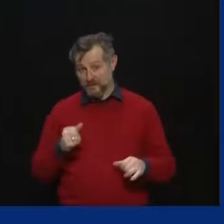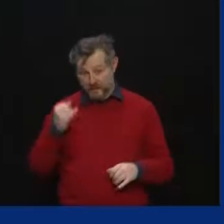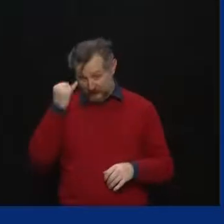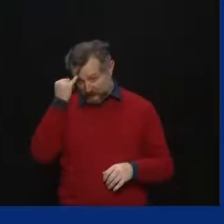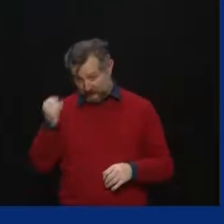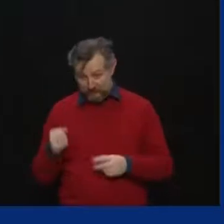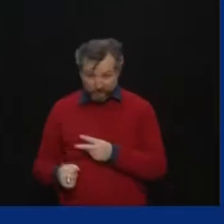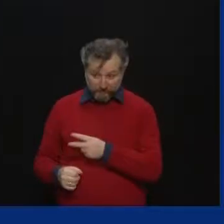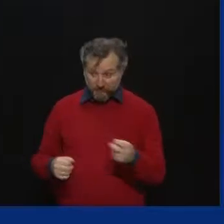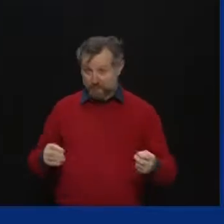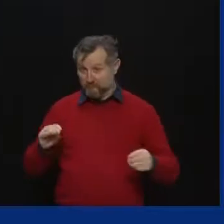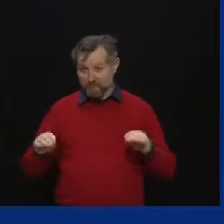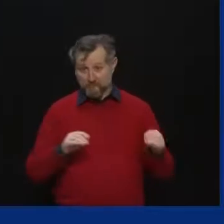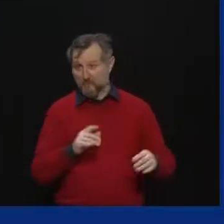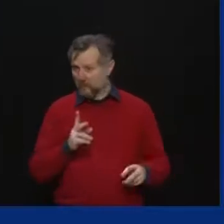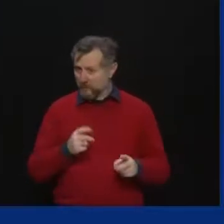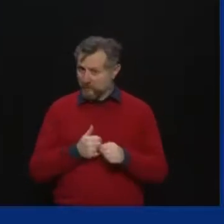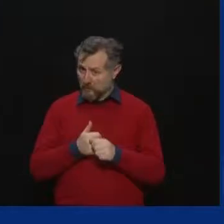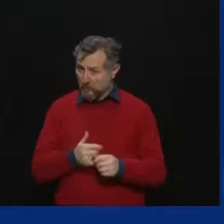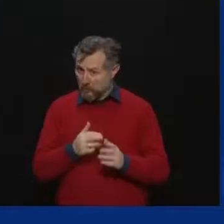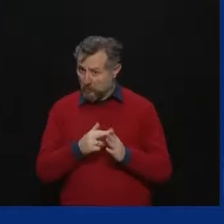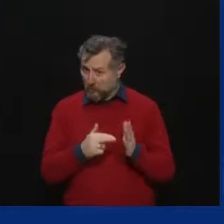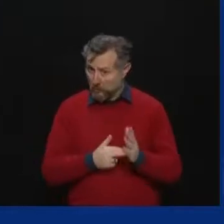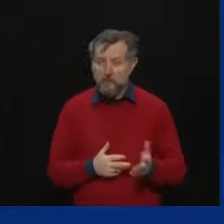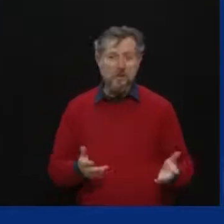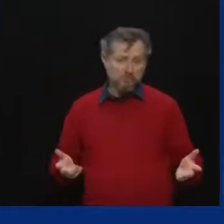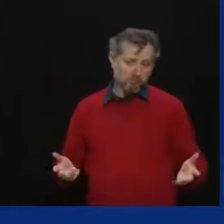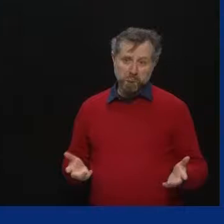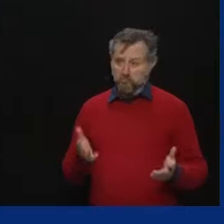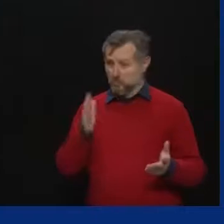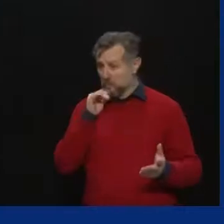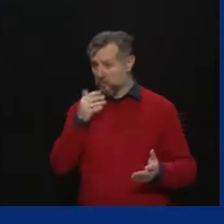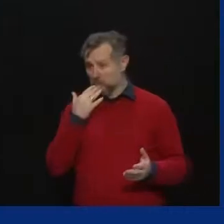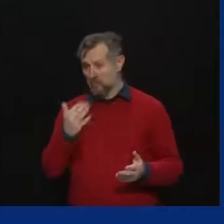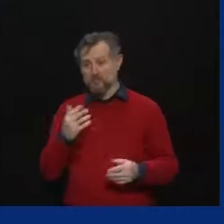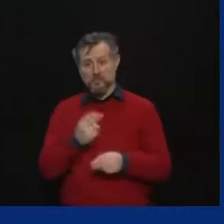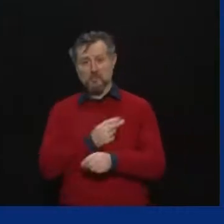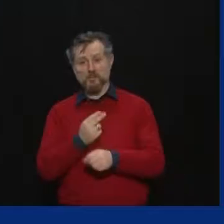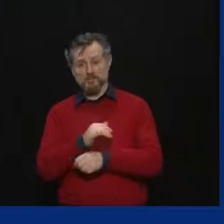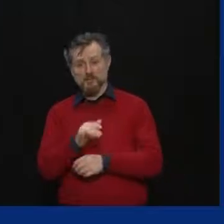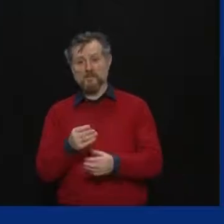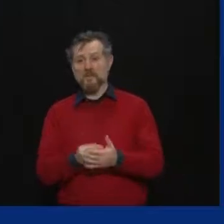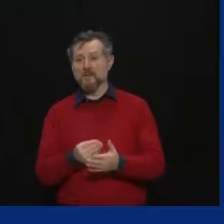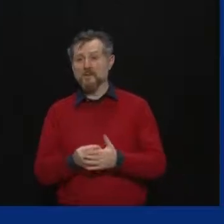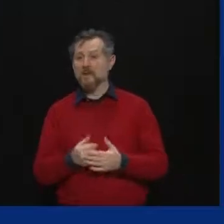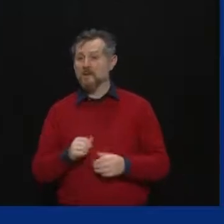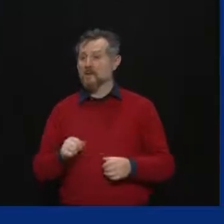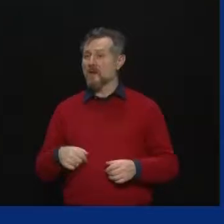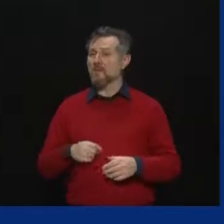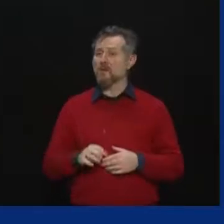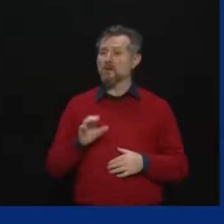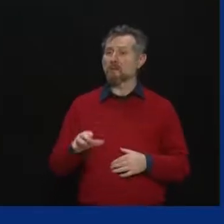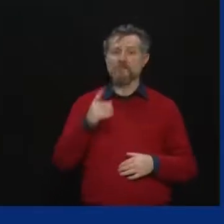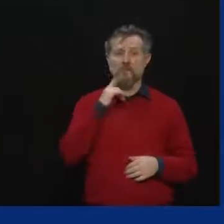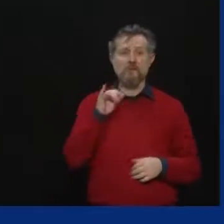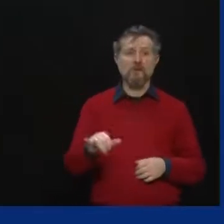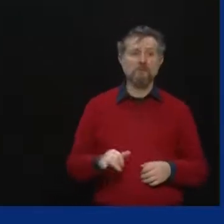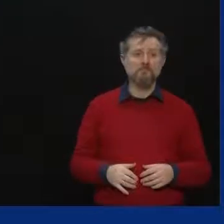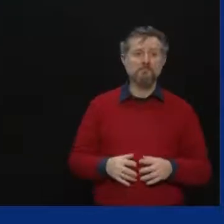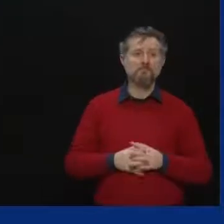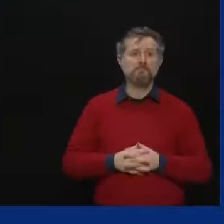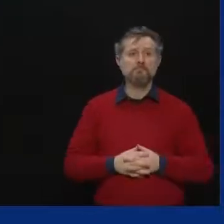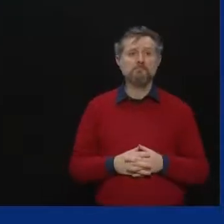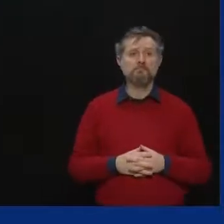is, that people are following the rules. I think that's a good use of the money that the state is putting on the table for them.